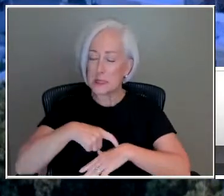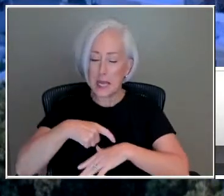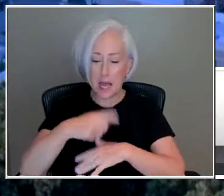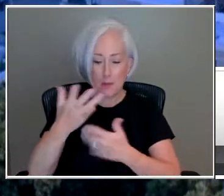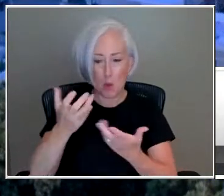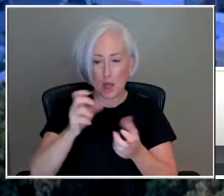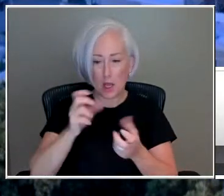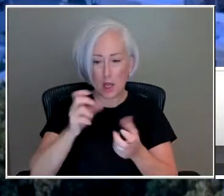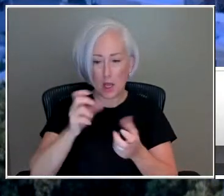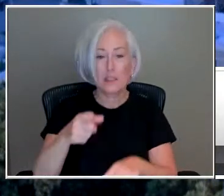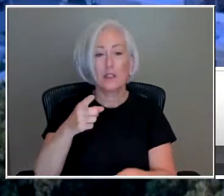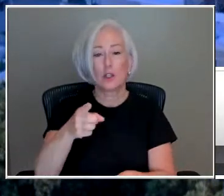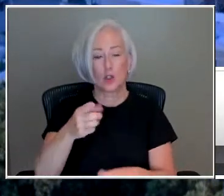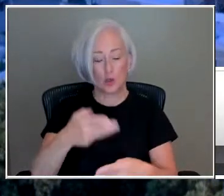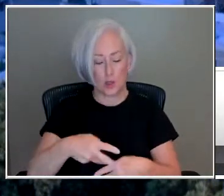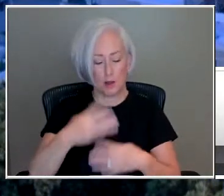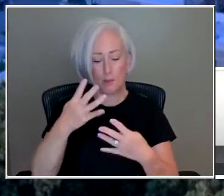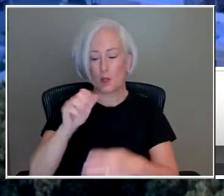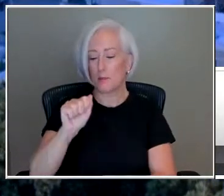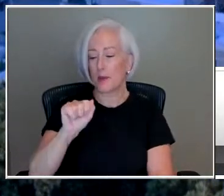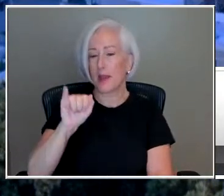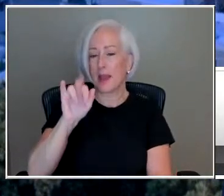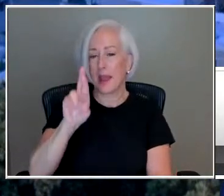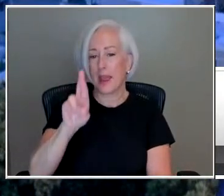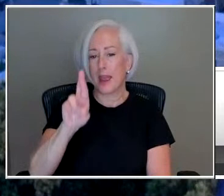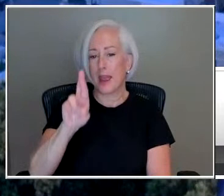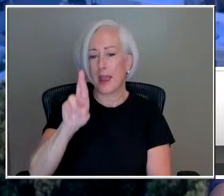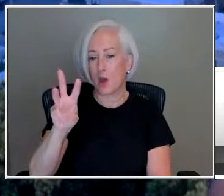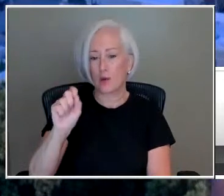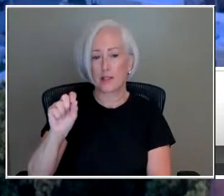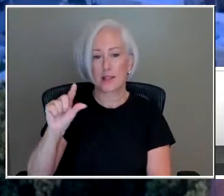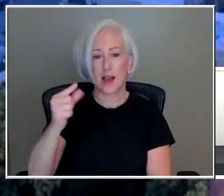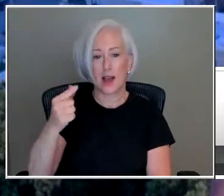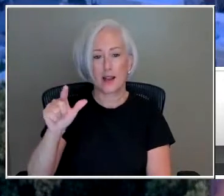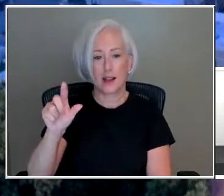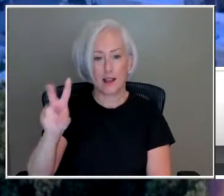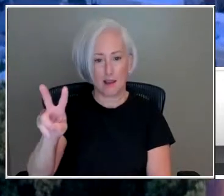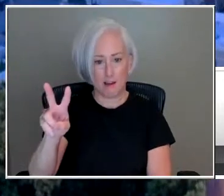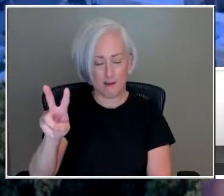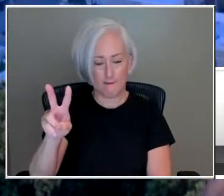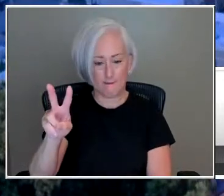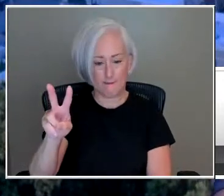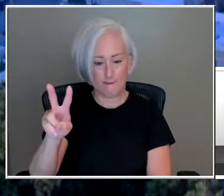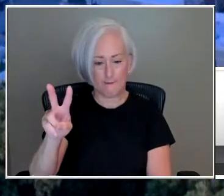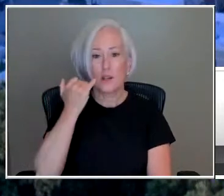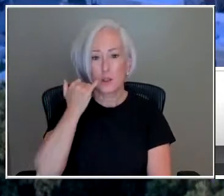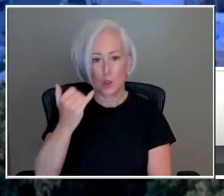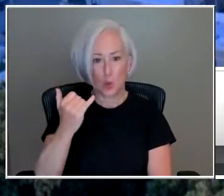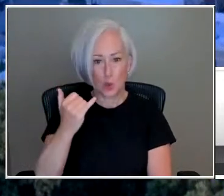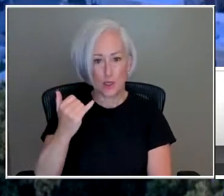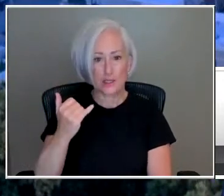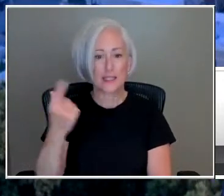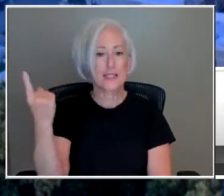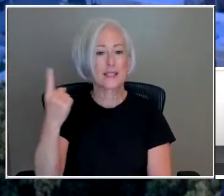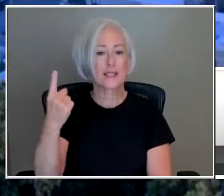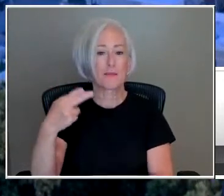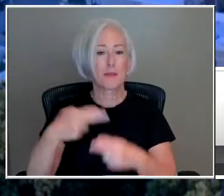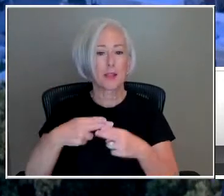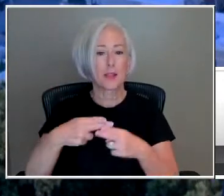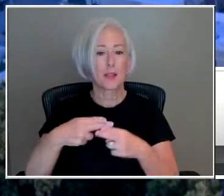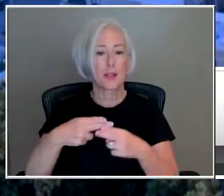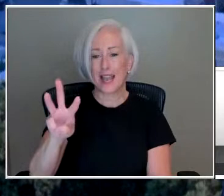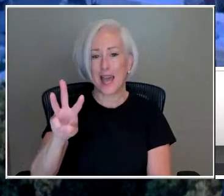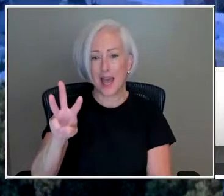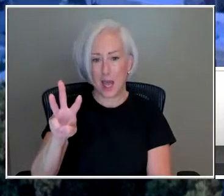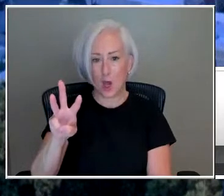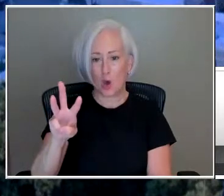to airnow.gov, and there's a nowcast that will be there and tell